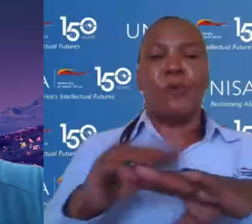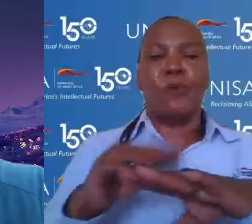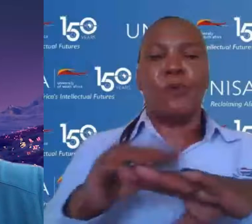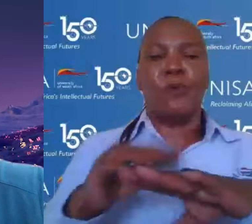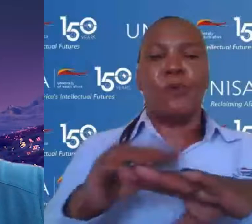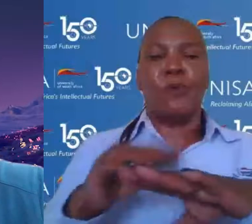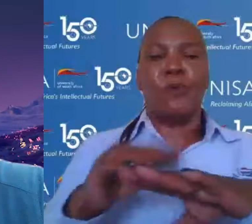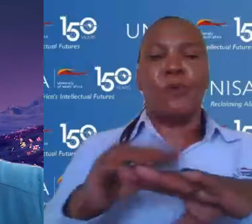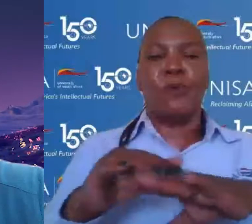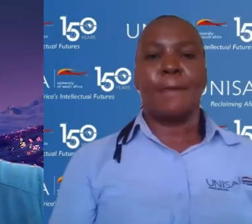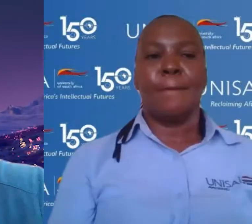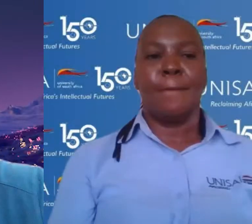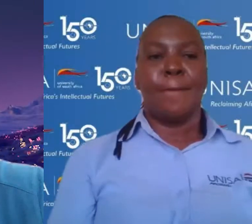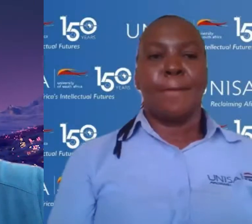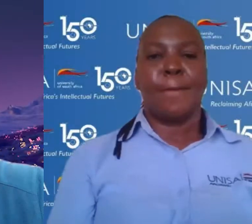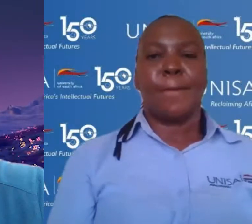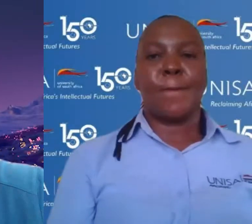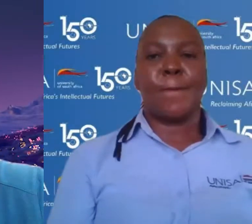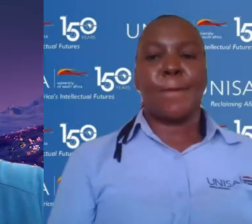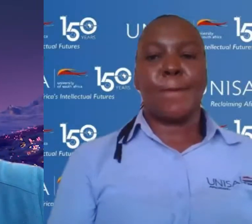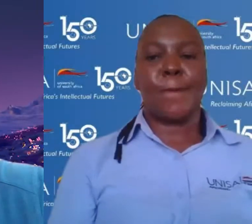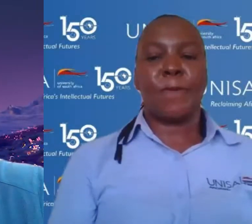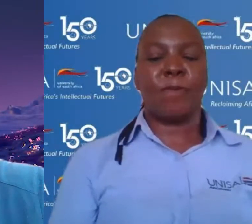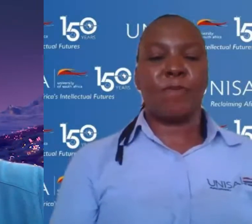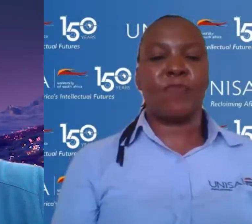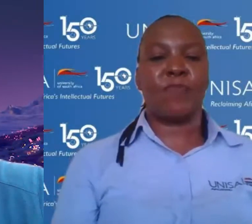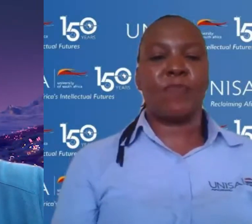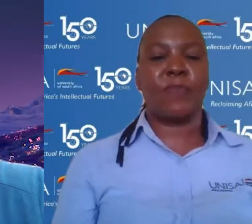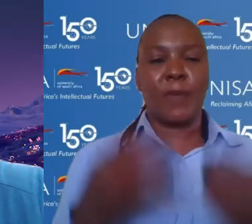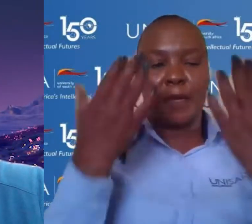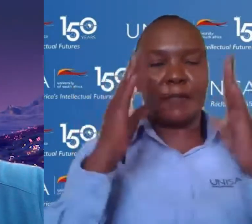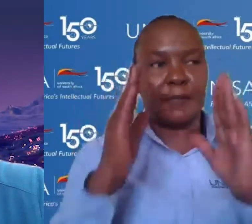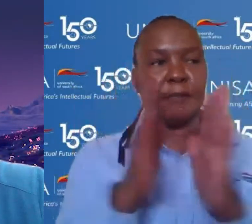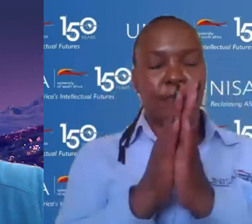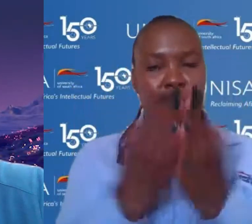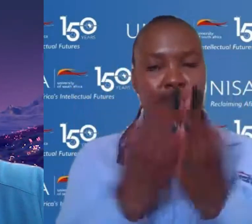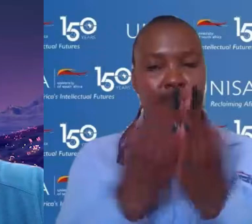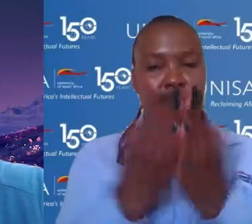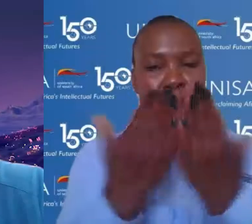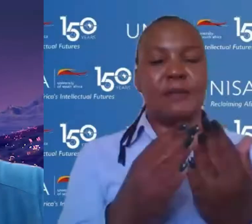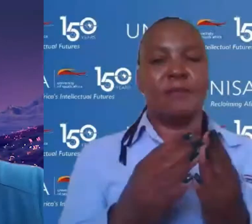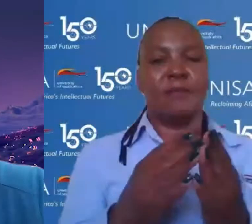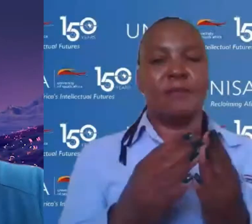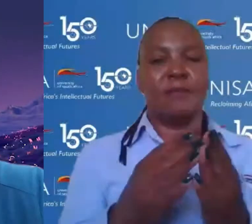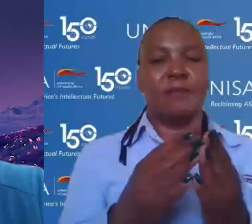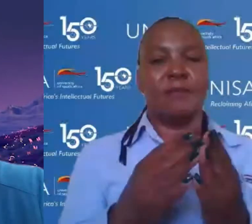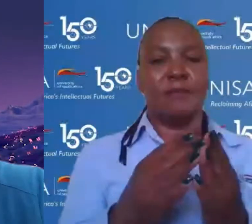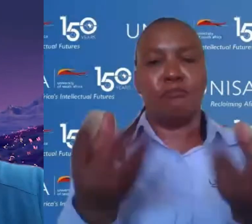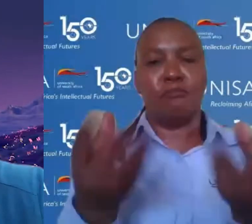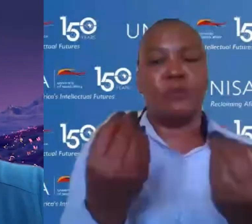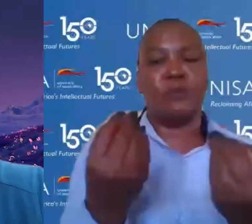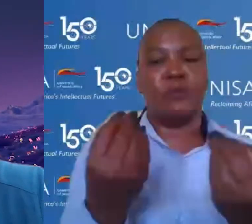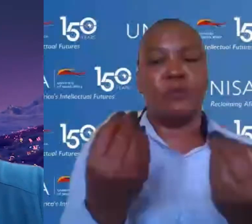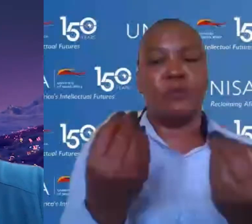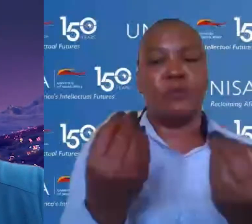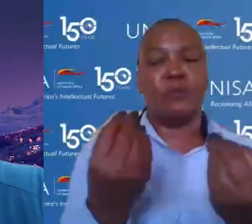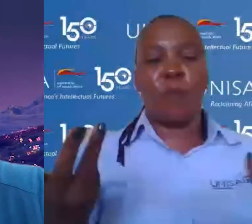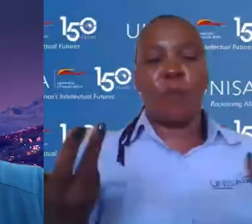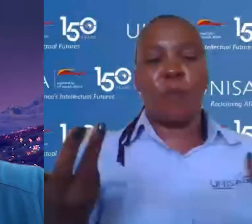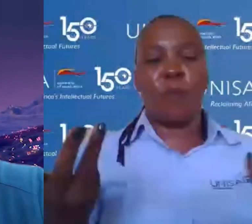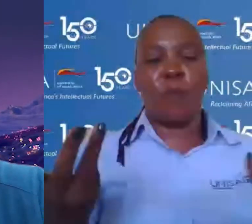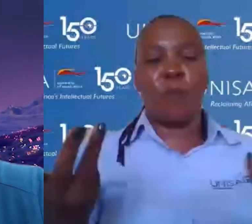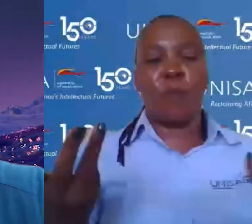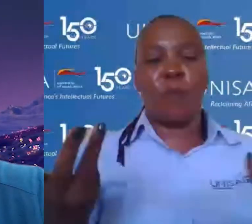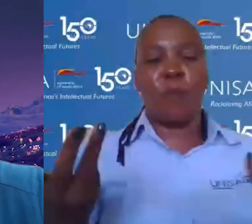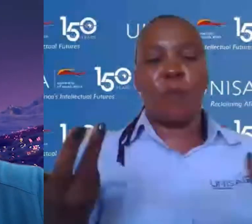Right, study material. Of course, I did say you can get it in your on